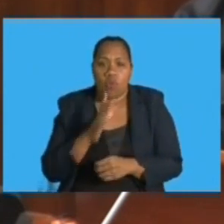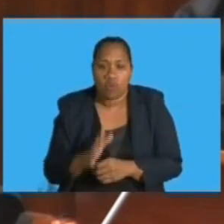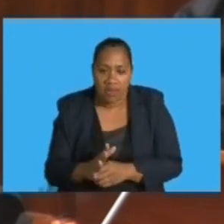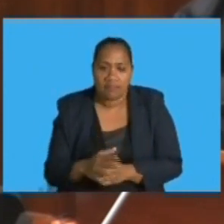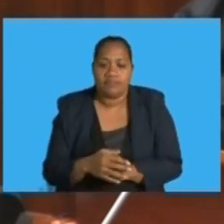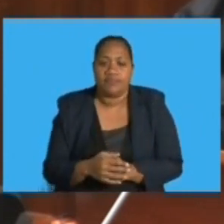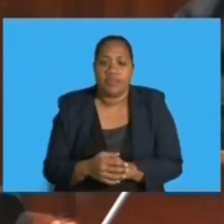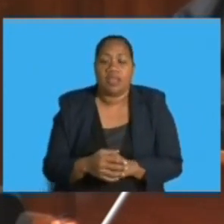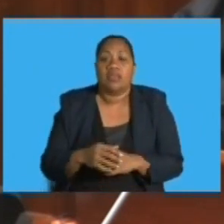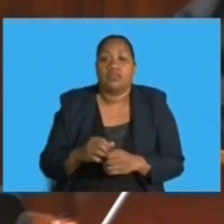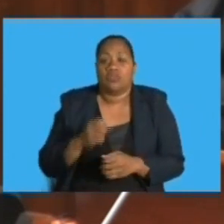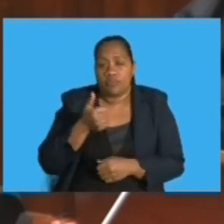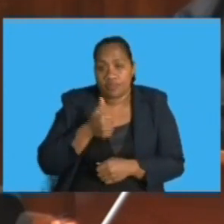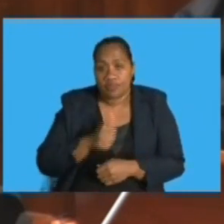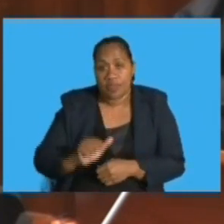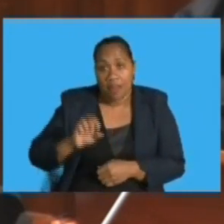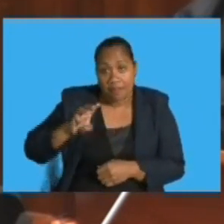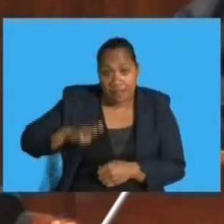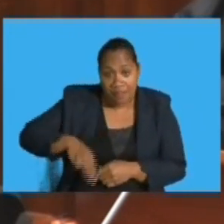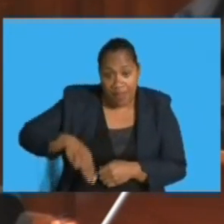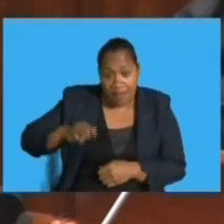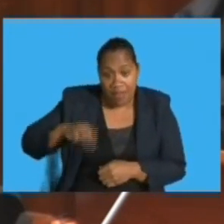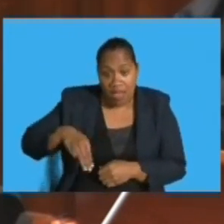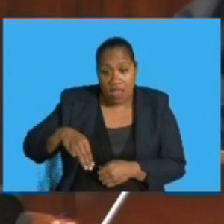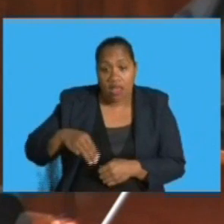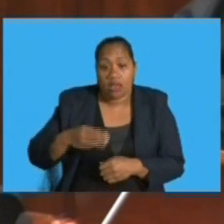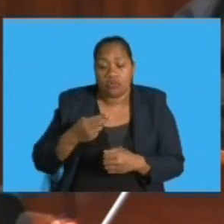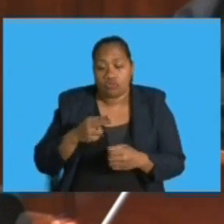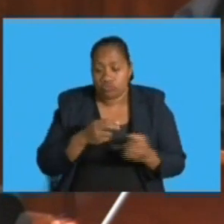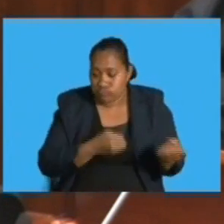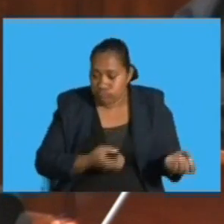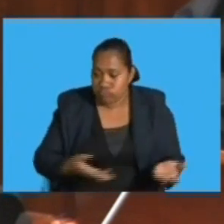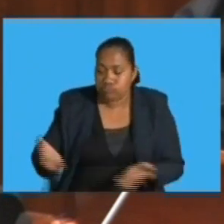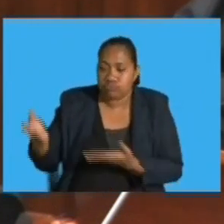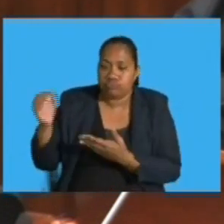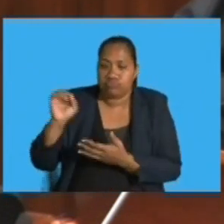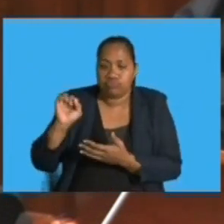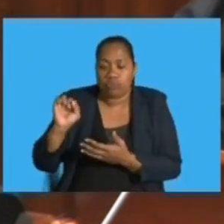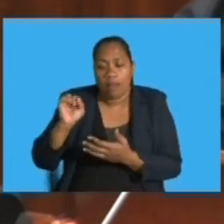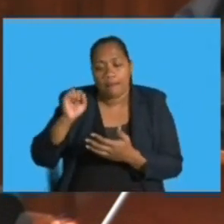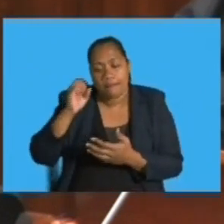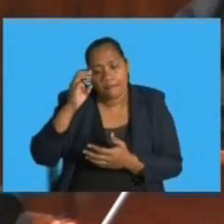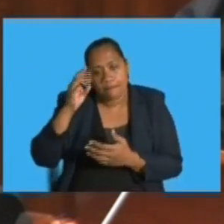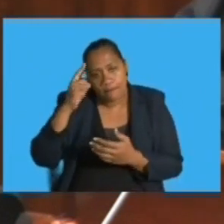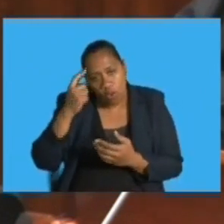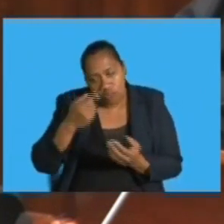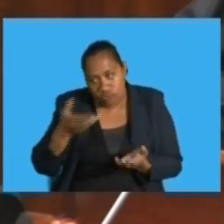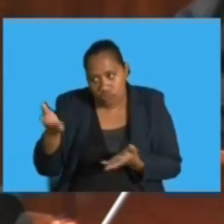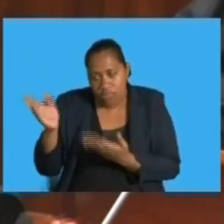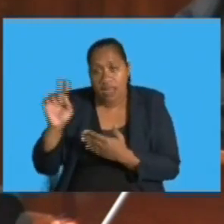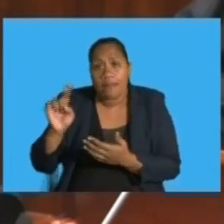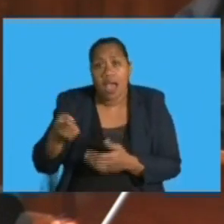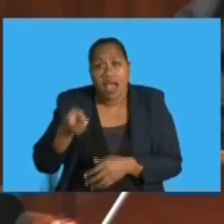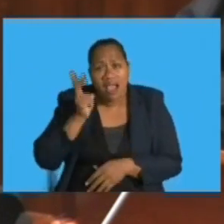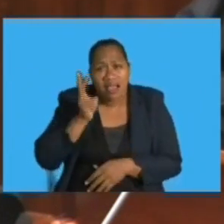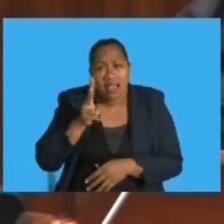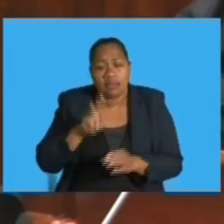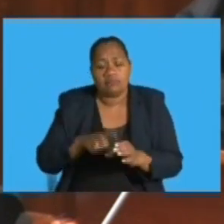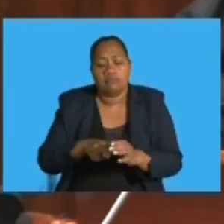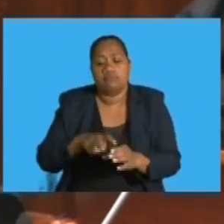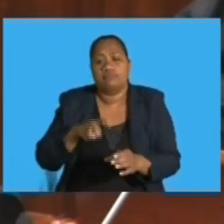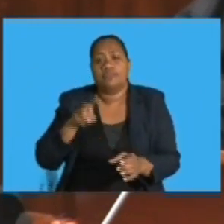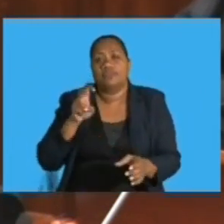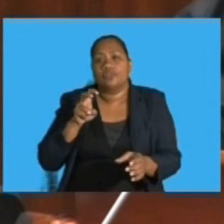Honourable Member to table his motion. To have withdrawn the motion of no